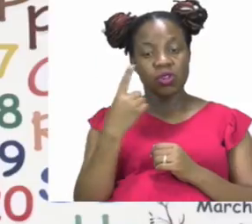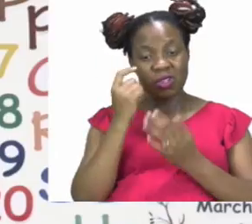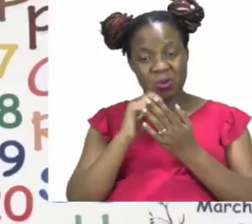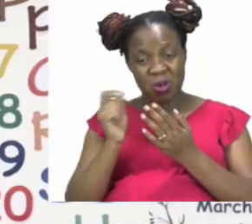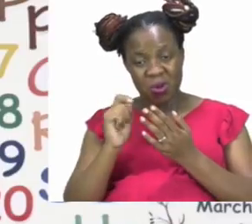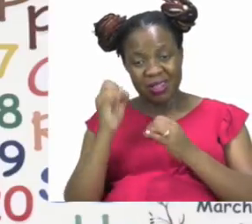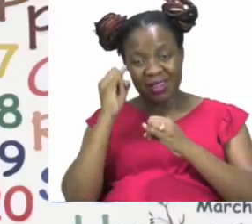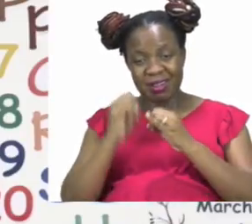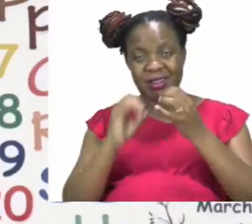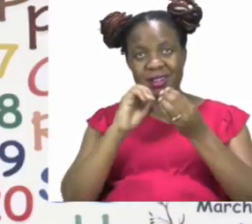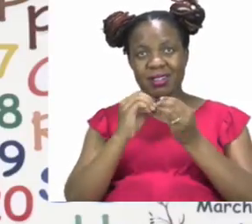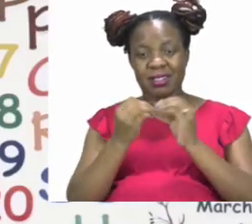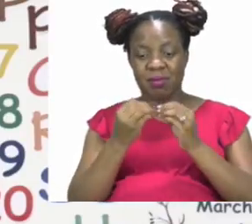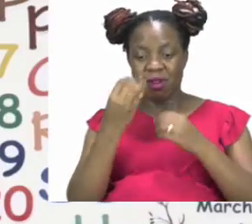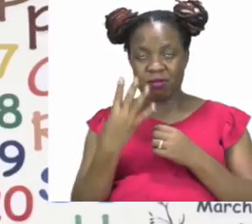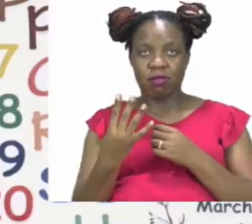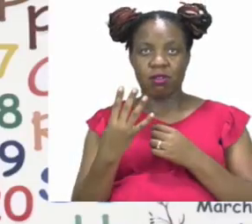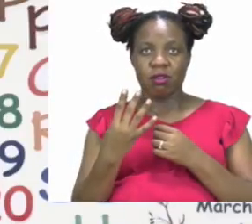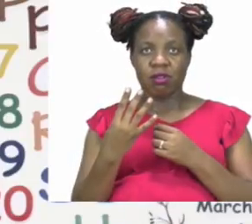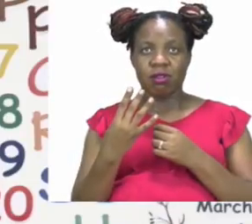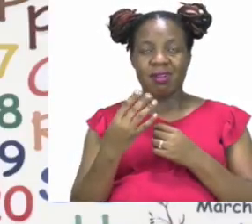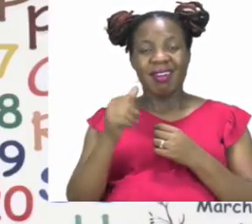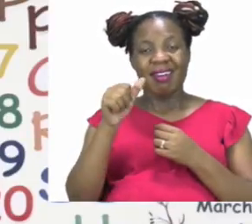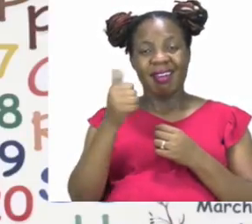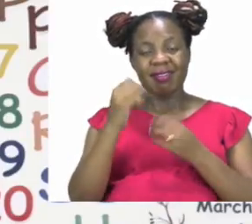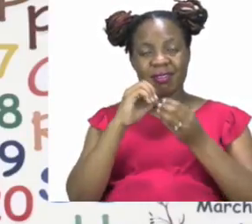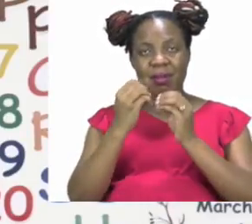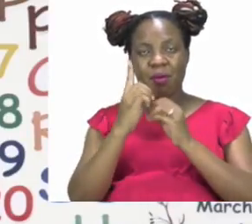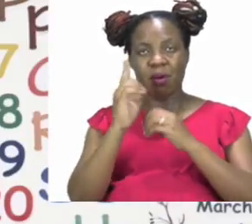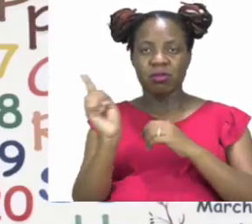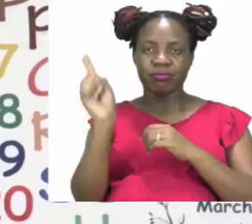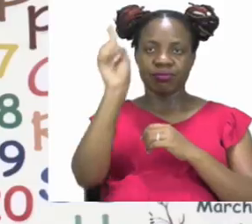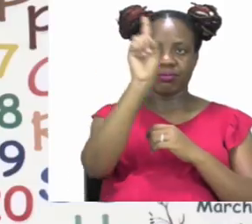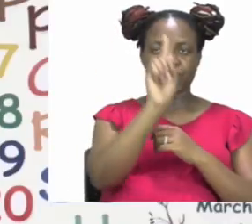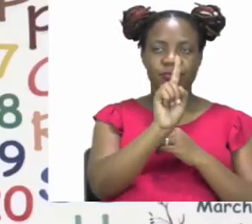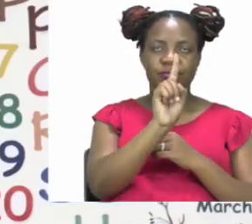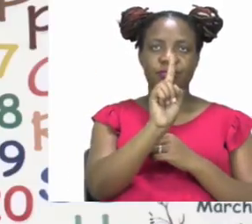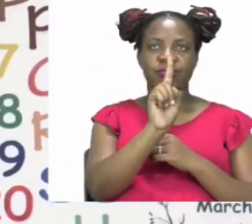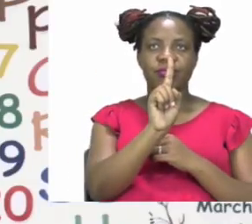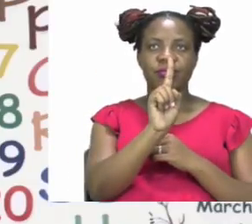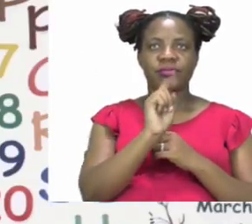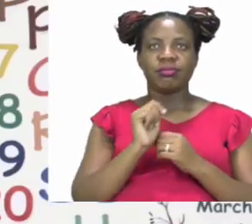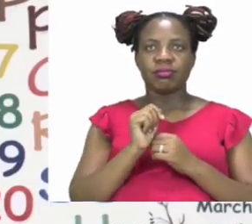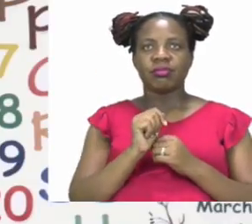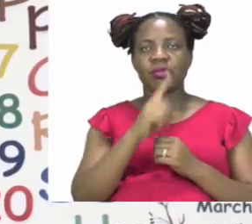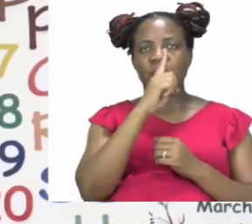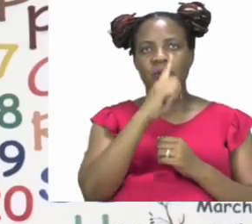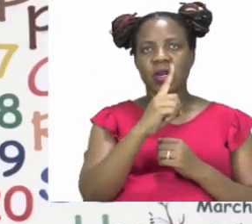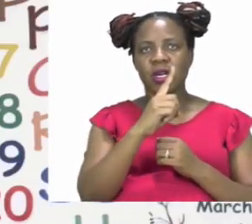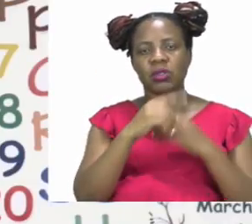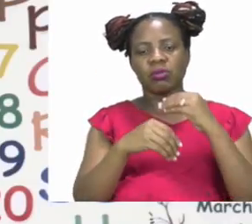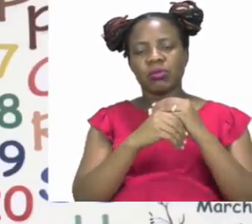the 4 of the units, and then we carry over the tens. And now we say 1